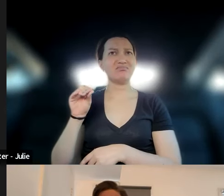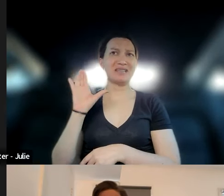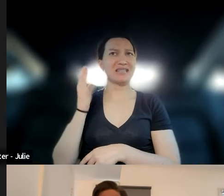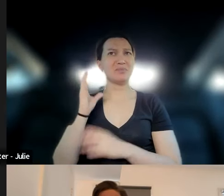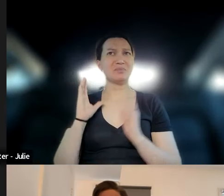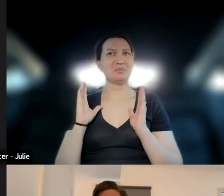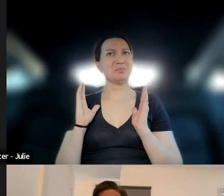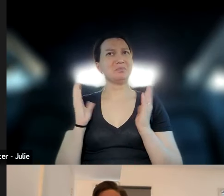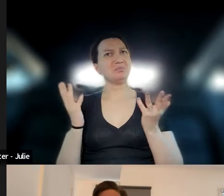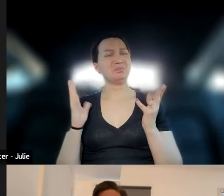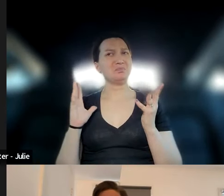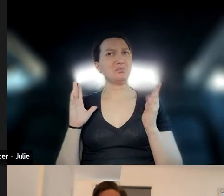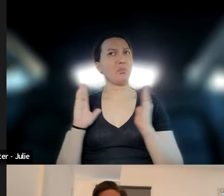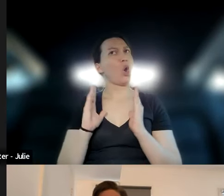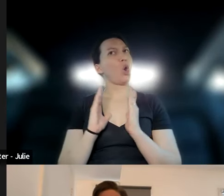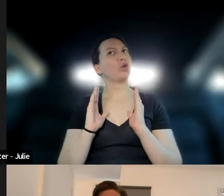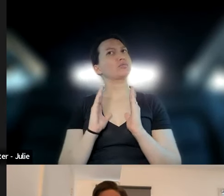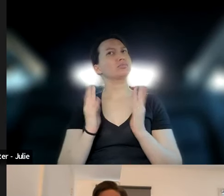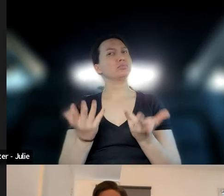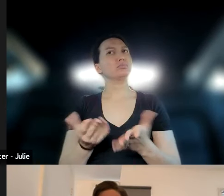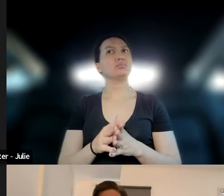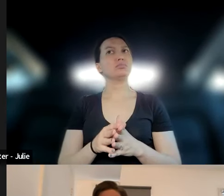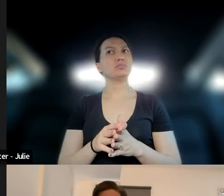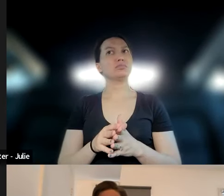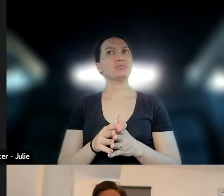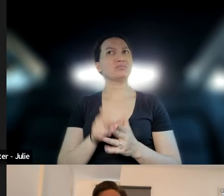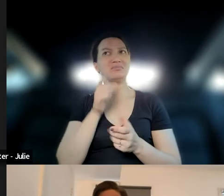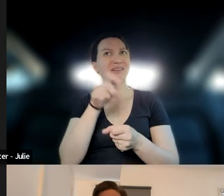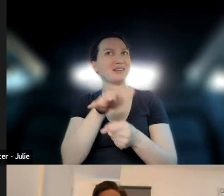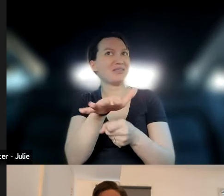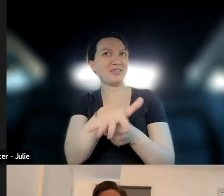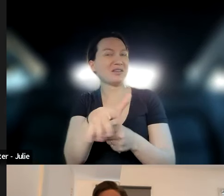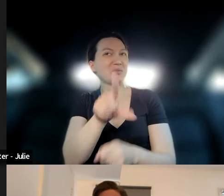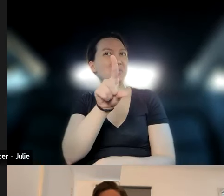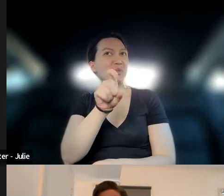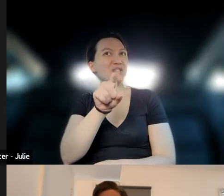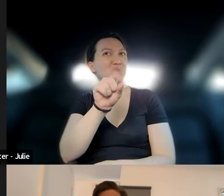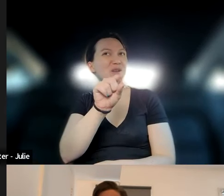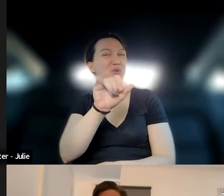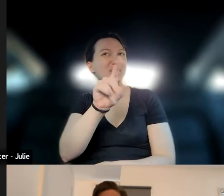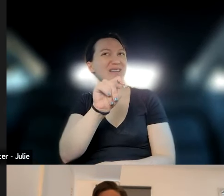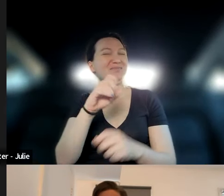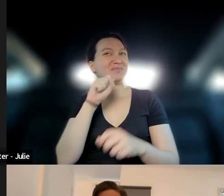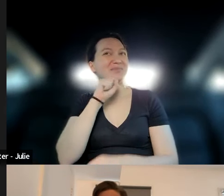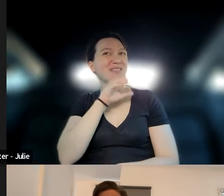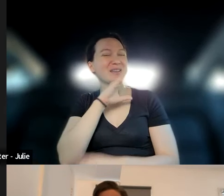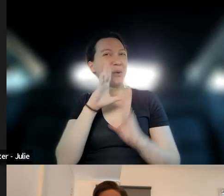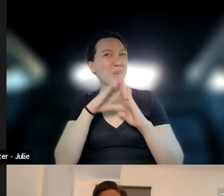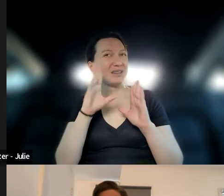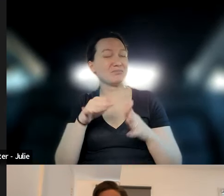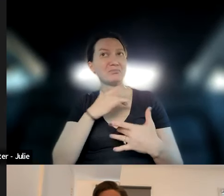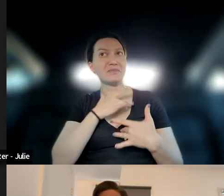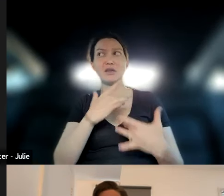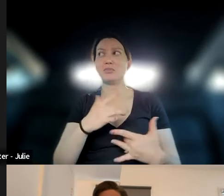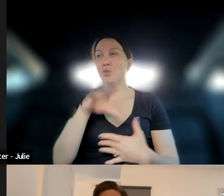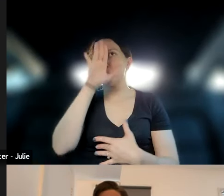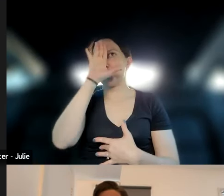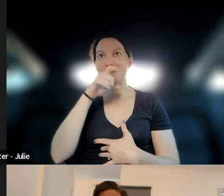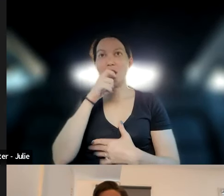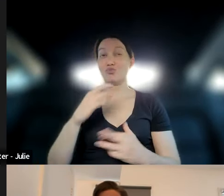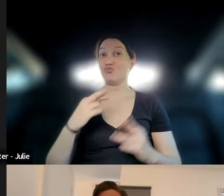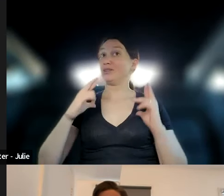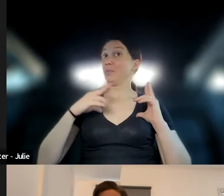pretty compact and insufficient for 120 units for senior housing. Normally, I know this isn't a retirement